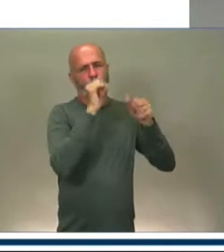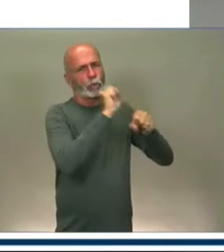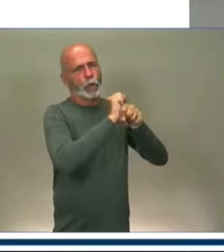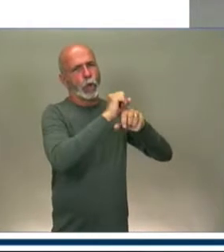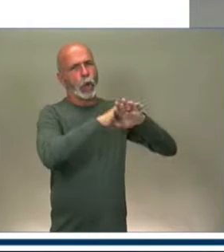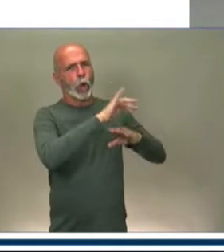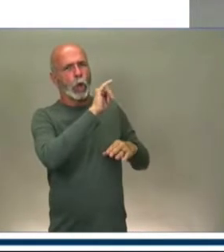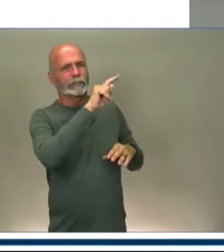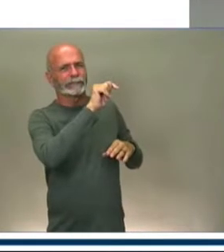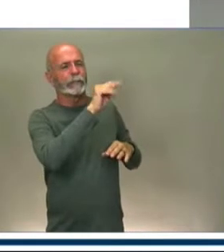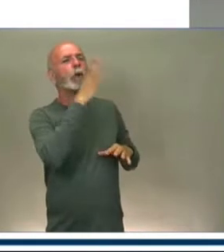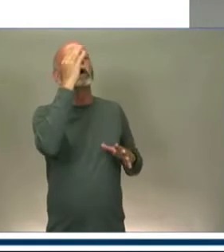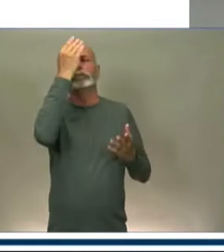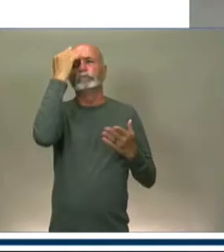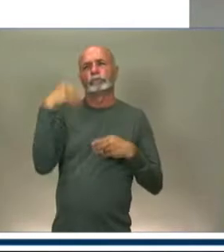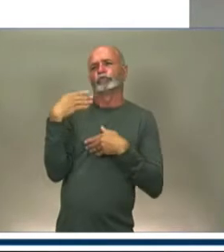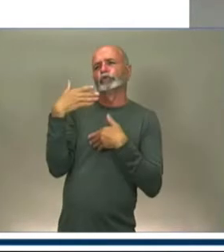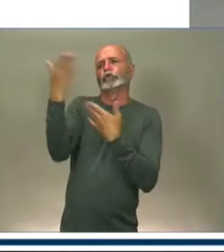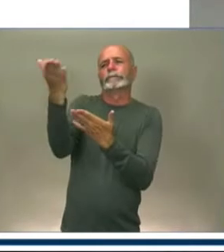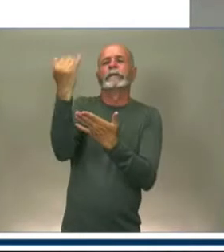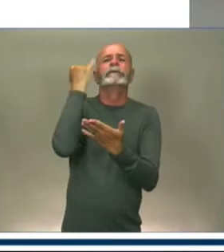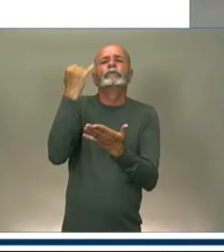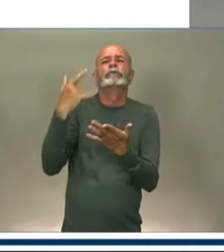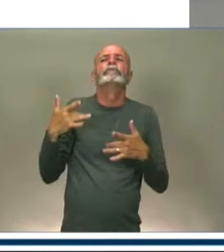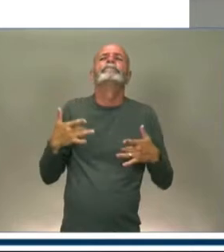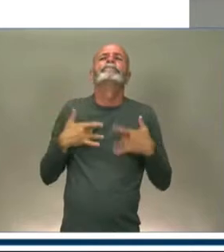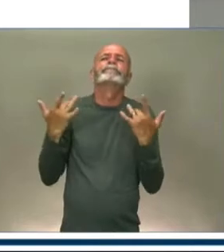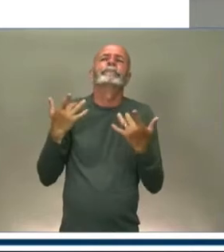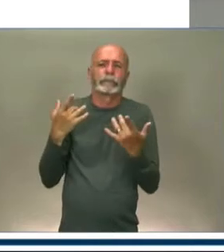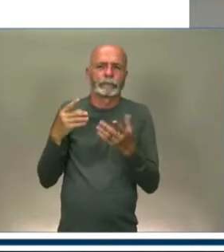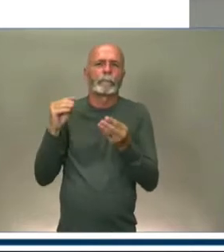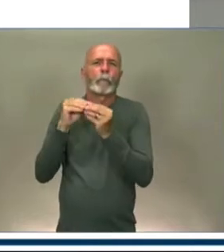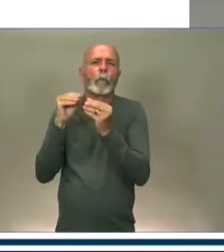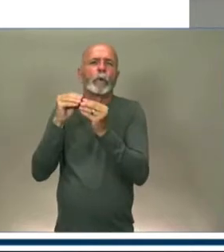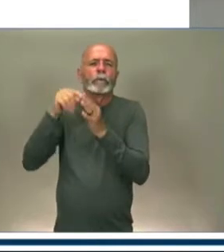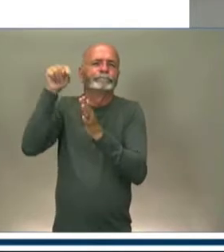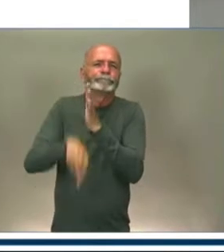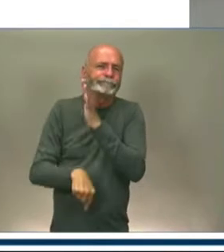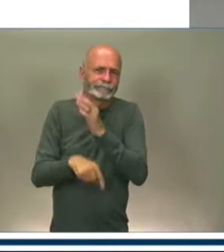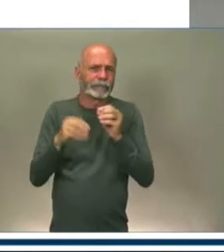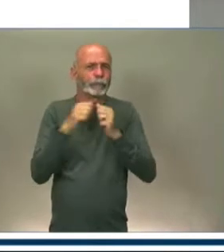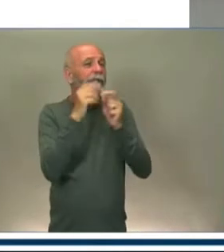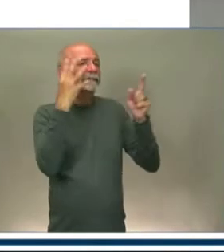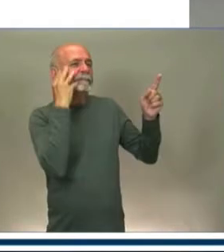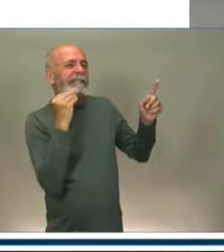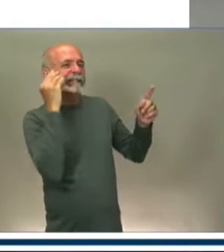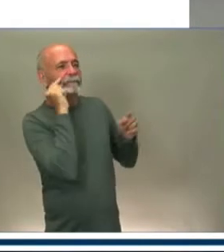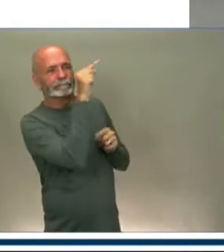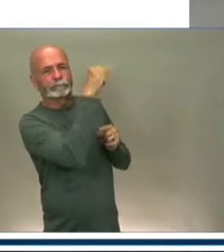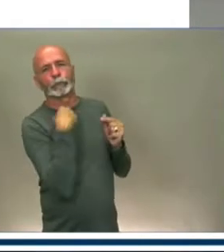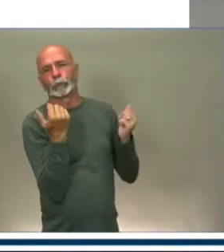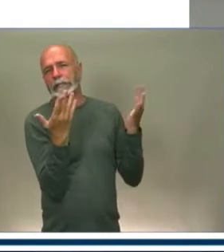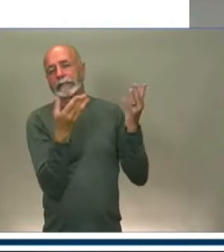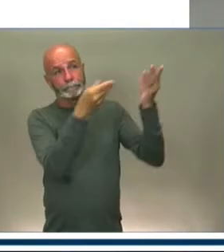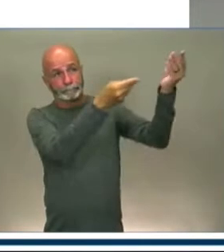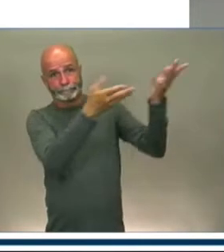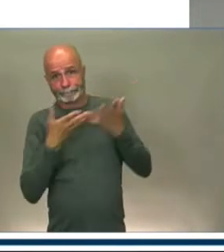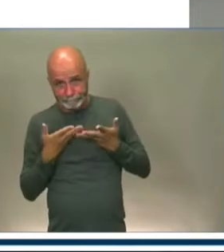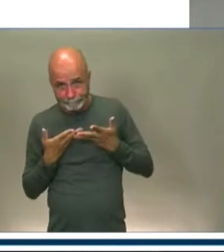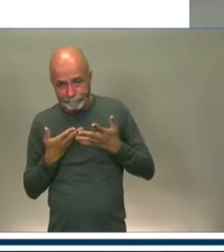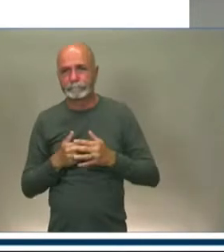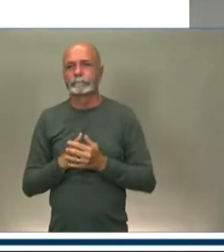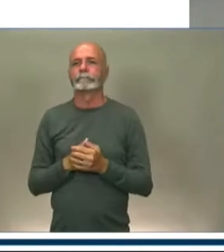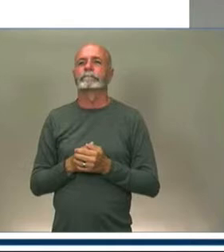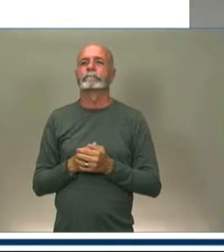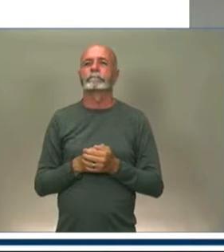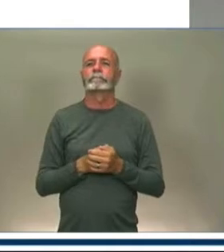September. They are the experts, and we will wait to hear from them. There's also been a lot of talk about vaccine